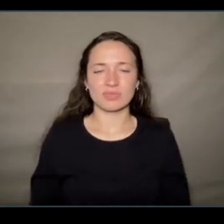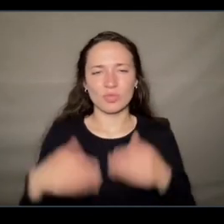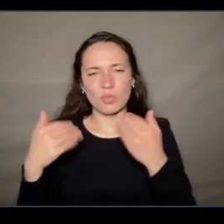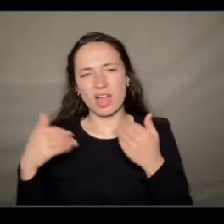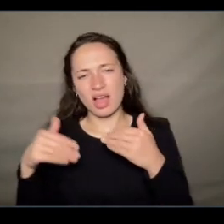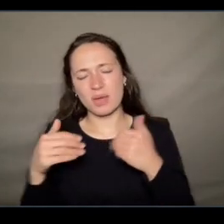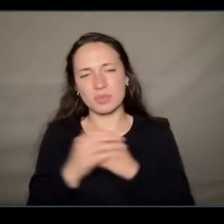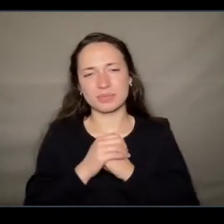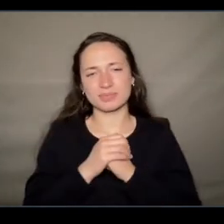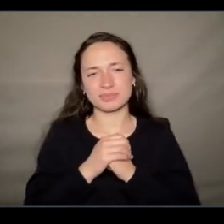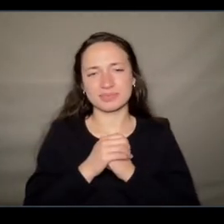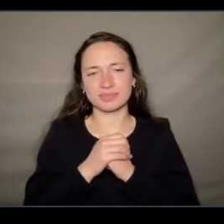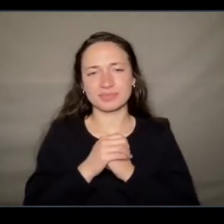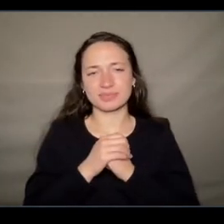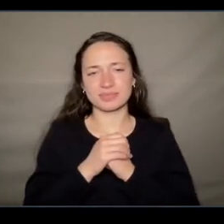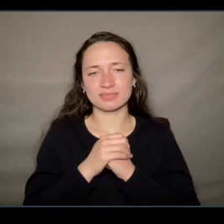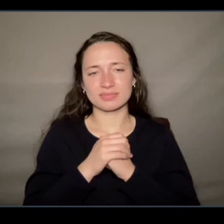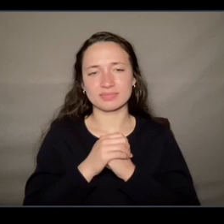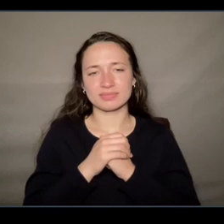Wow.